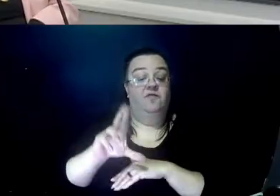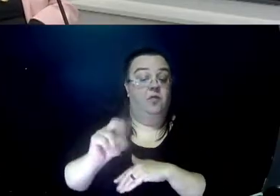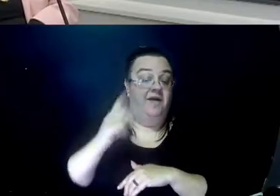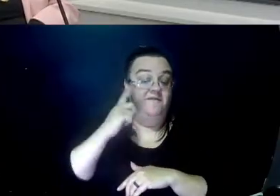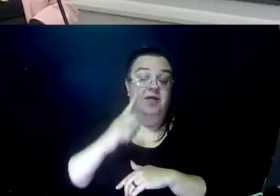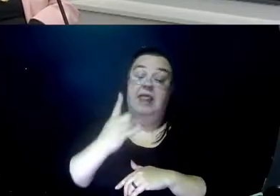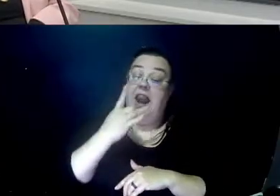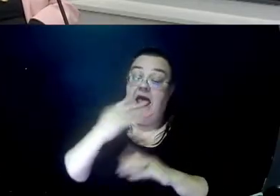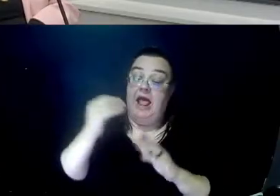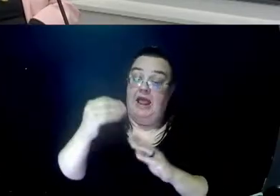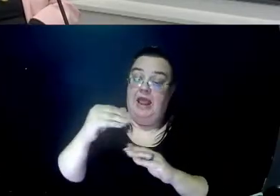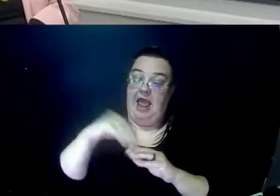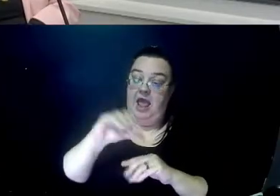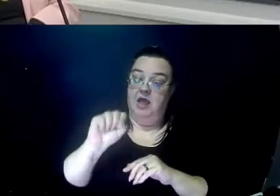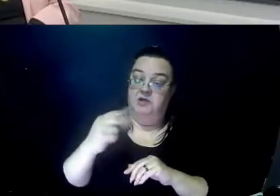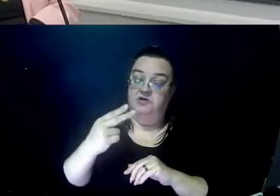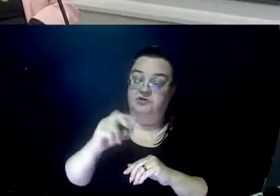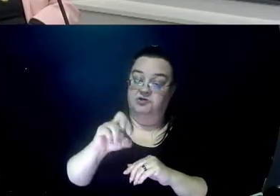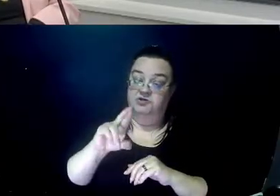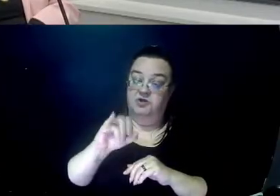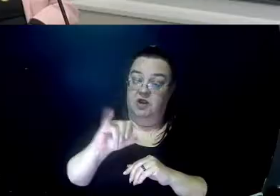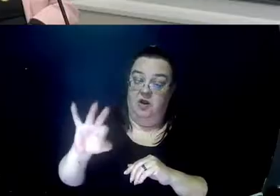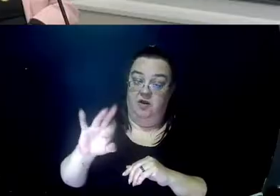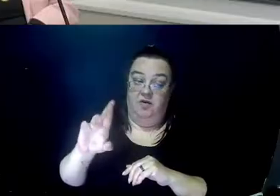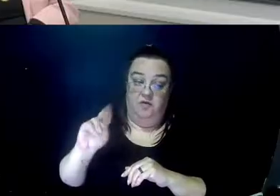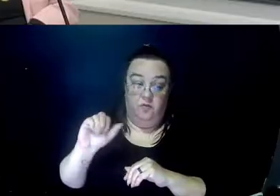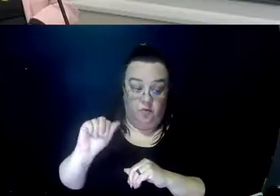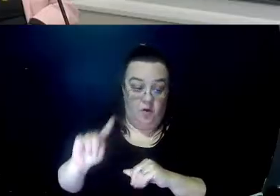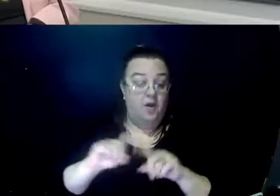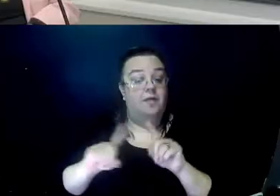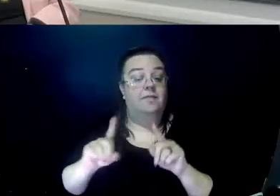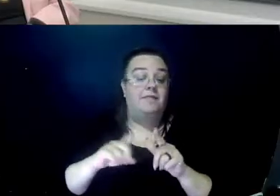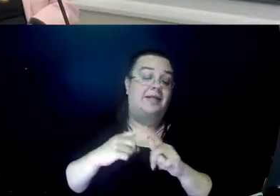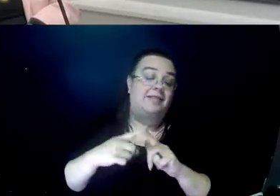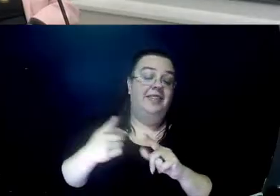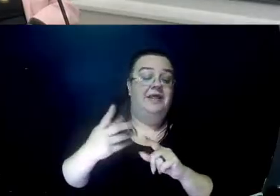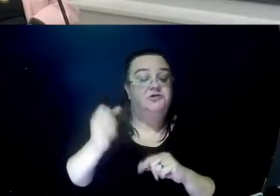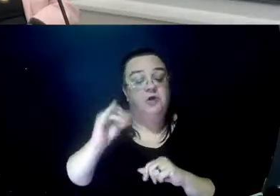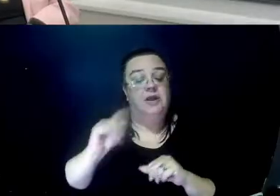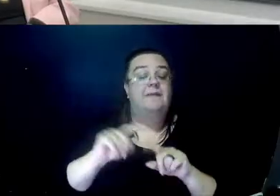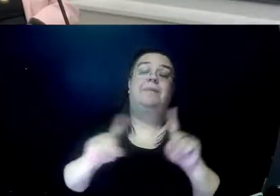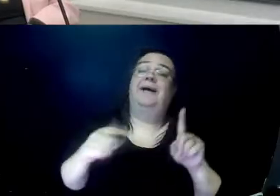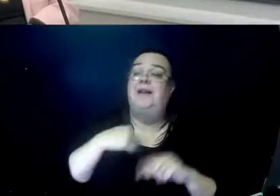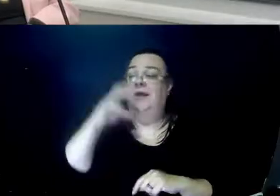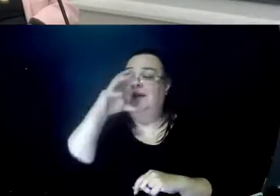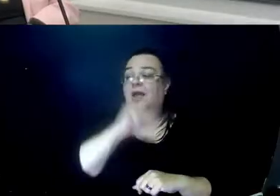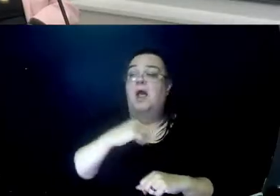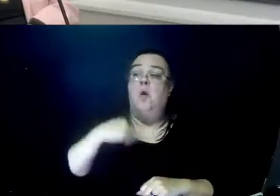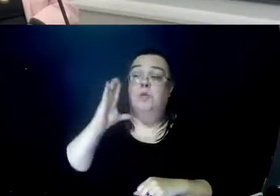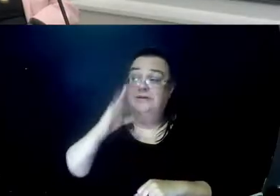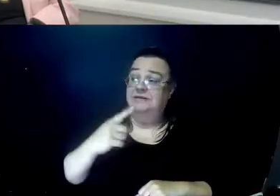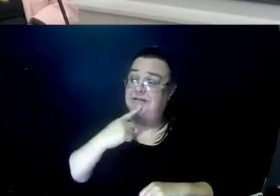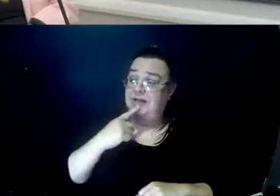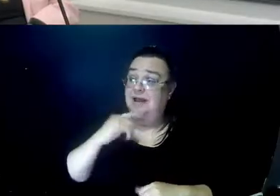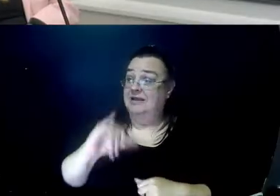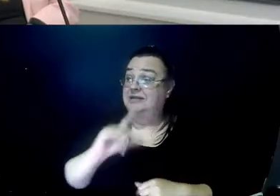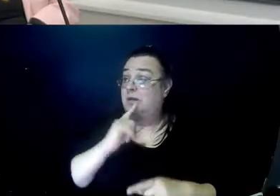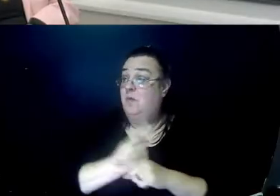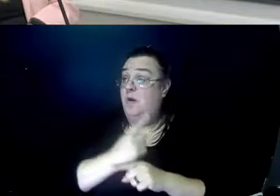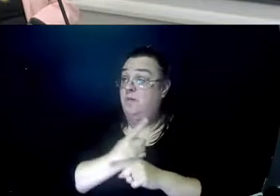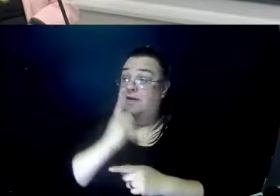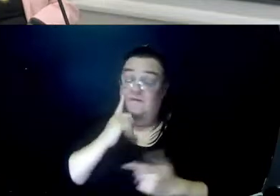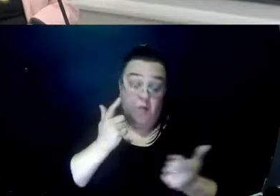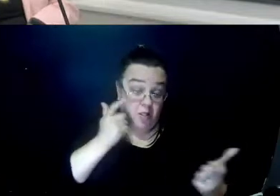Road. But then they sort of took it. But I guess I would say, isn't it appropriate for large businesses